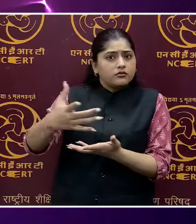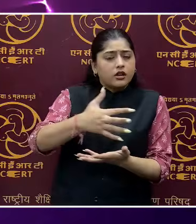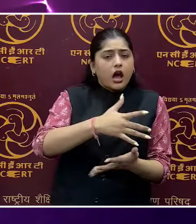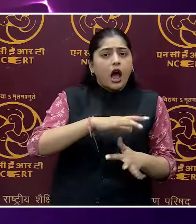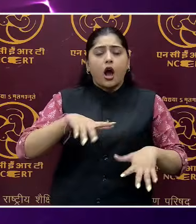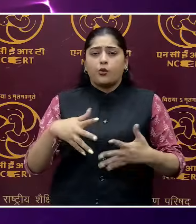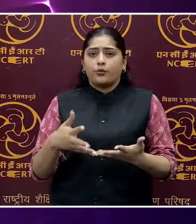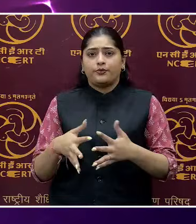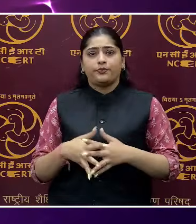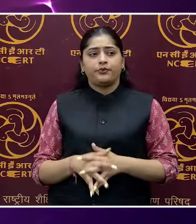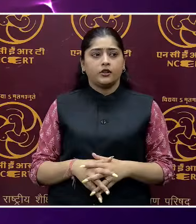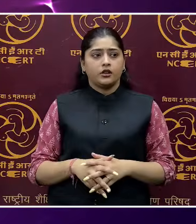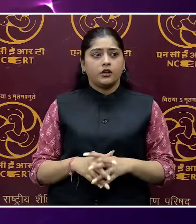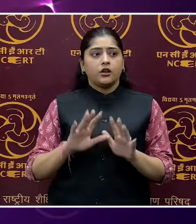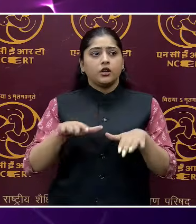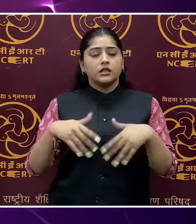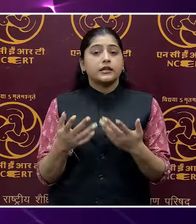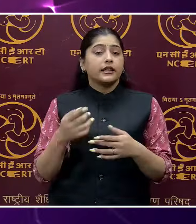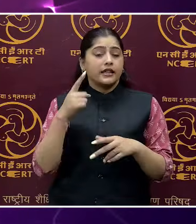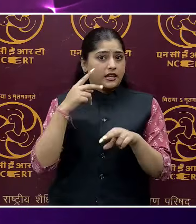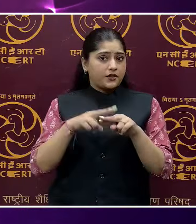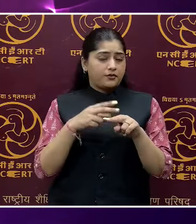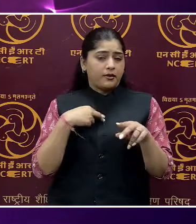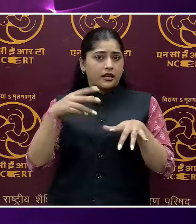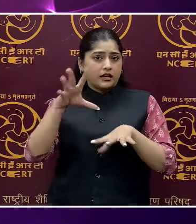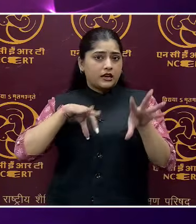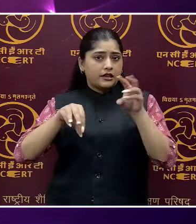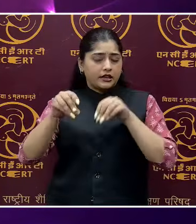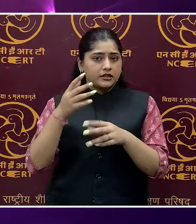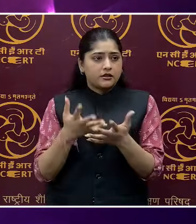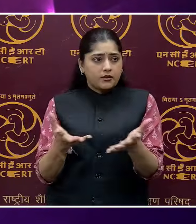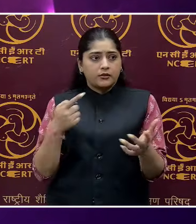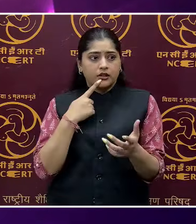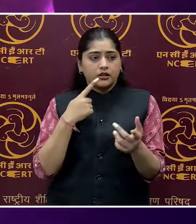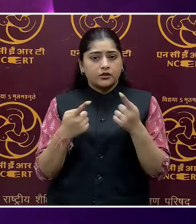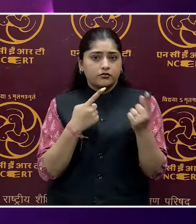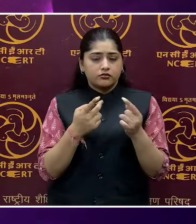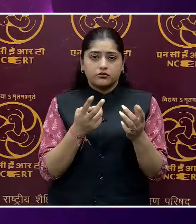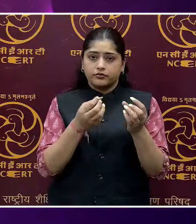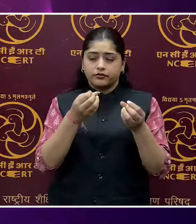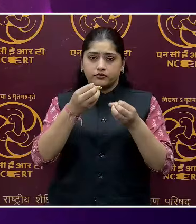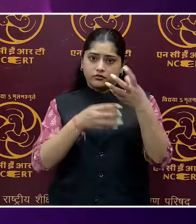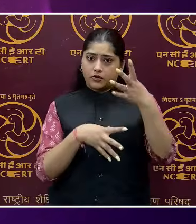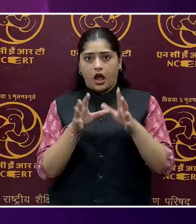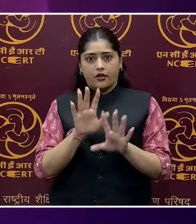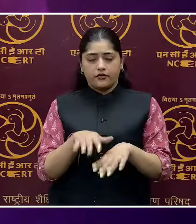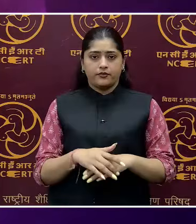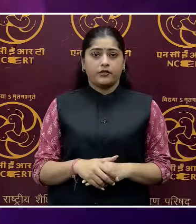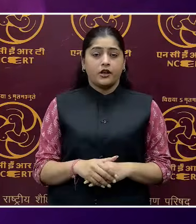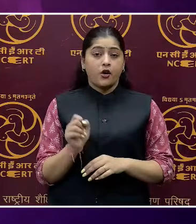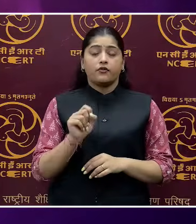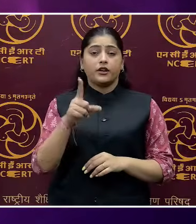the learning resources are simulation and self-evaluation. First we will go to the theory,